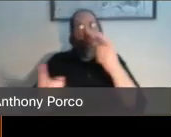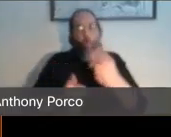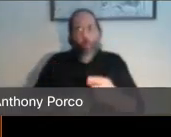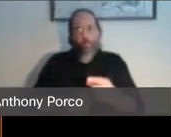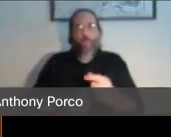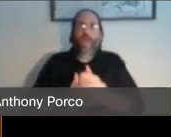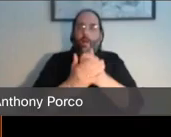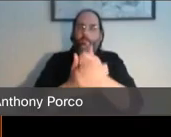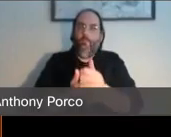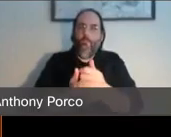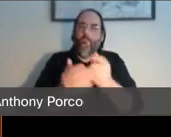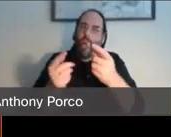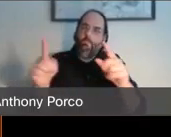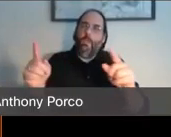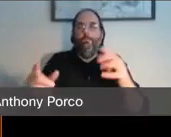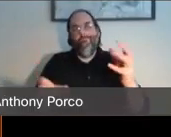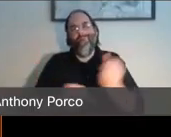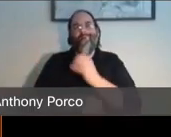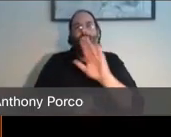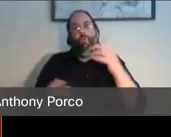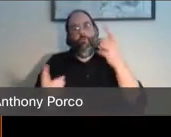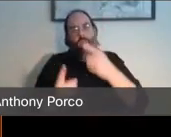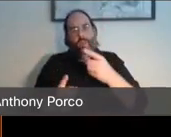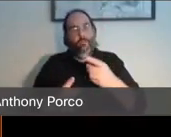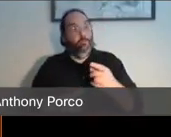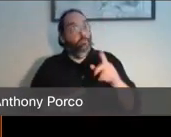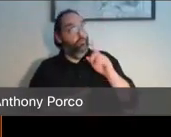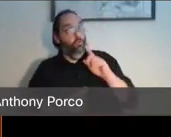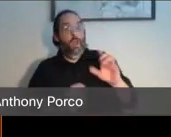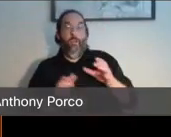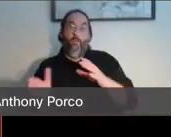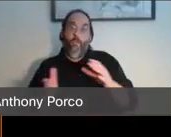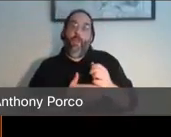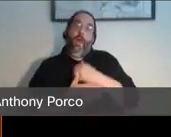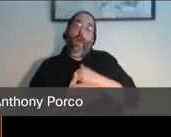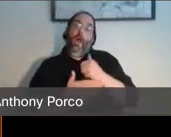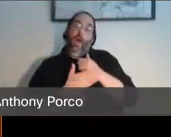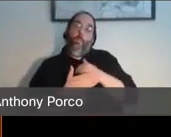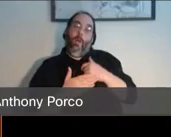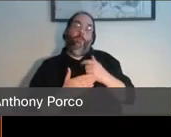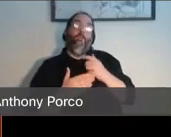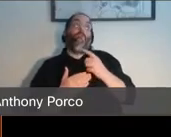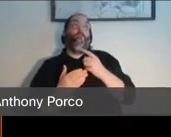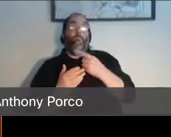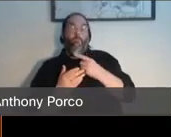reach our objectives. Wow, that is so true. Action plans really do help us get from where we are to where we want to